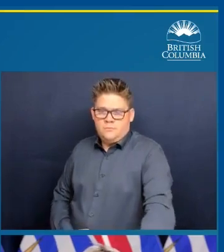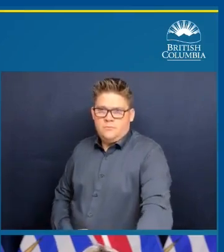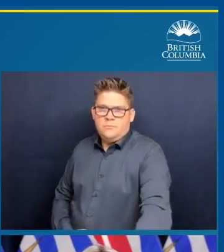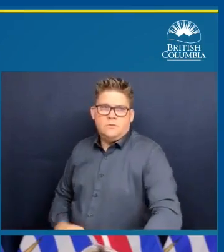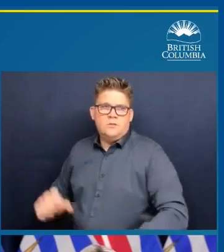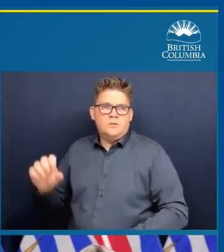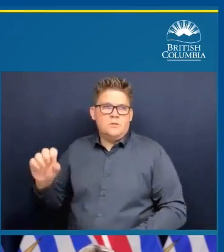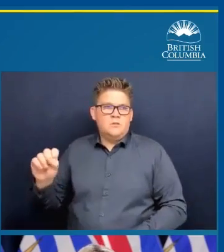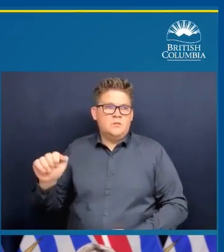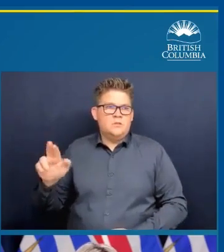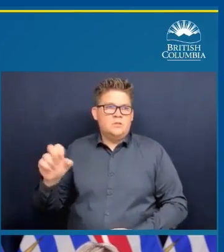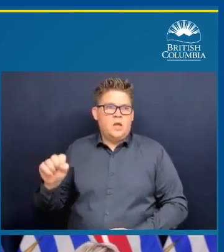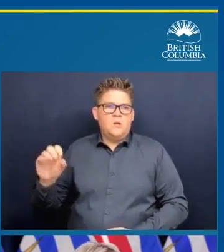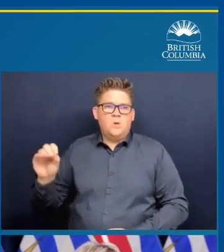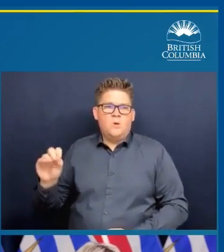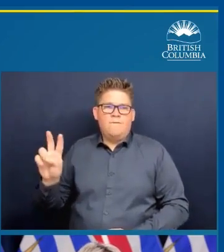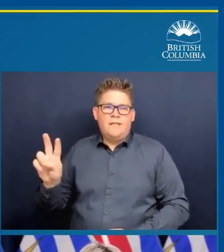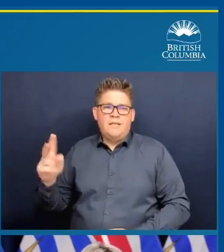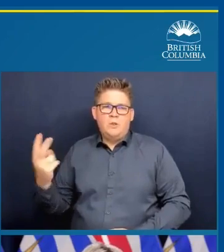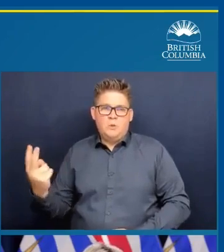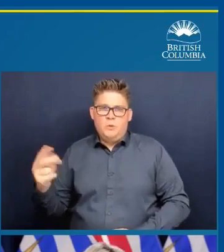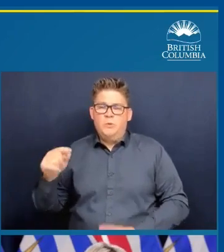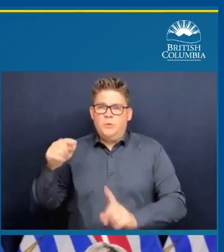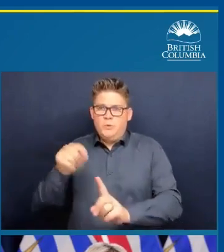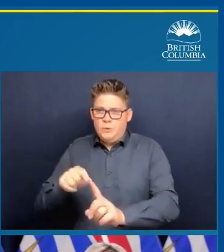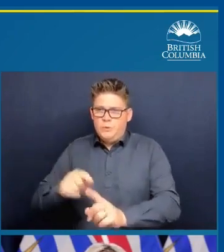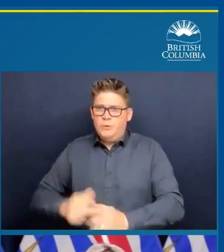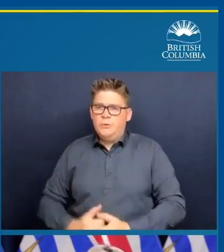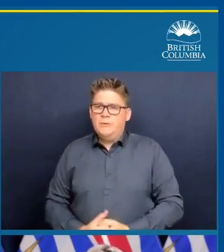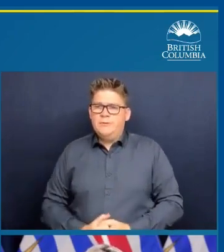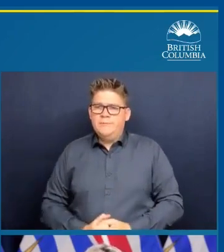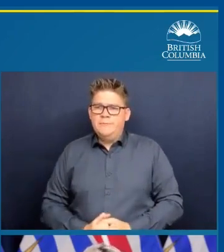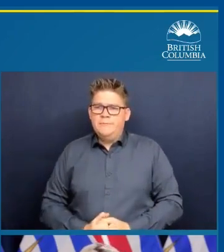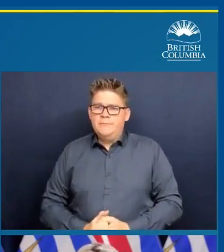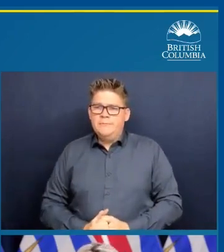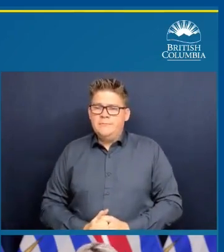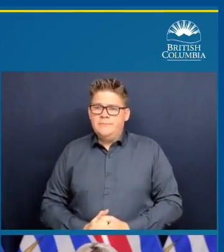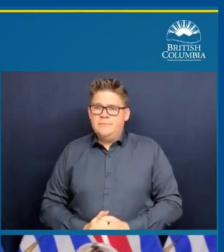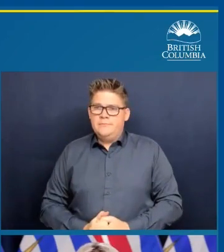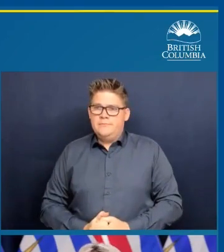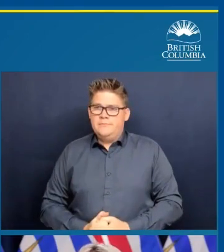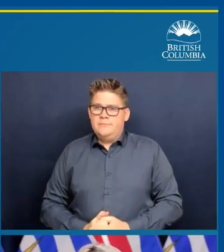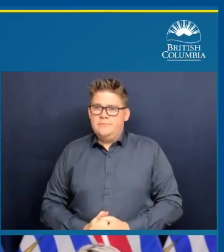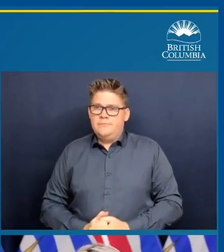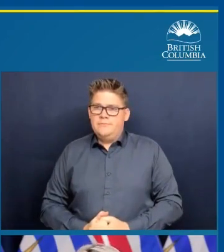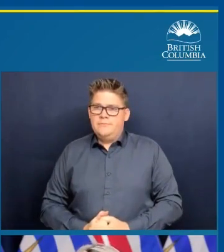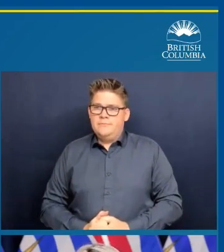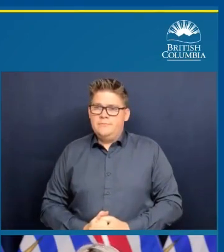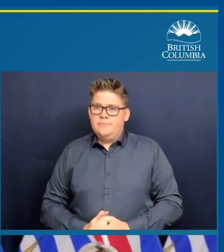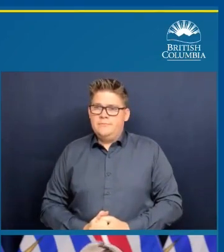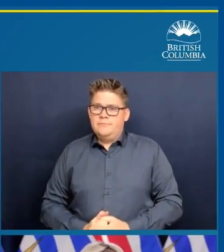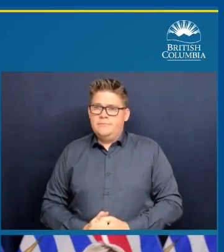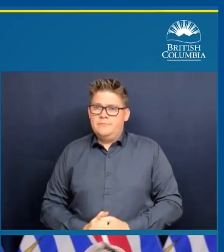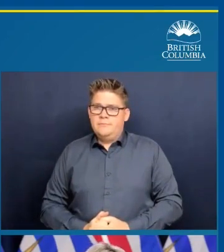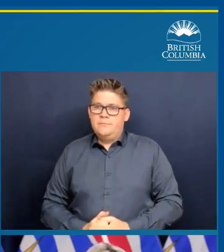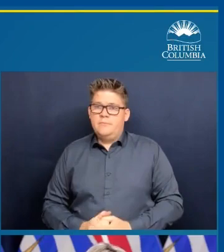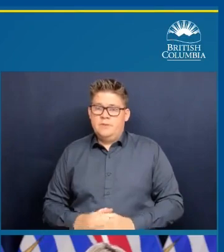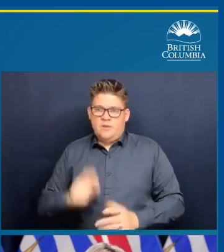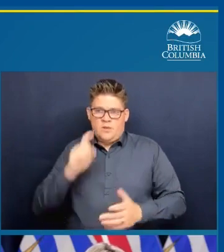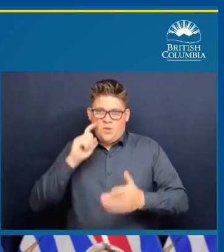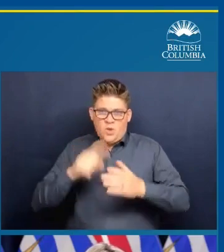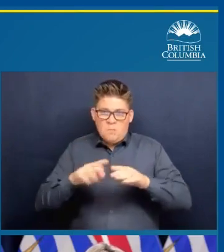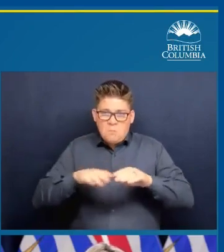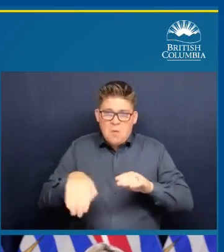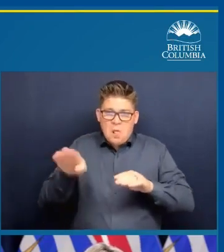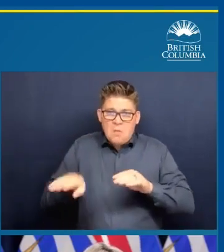the percent positivity sort of bouncing around in small numbers. So it's not the main driver of what's causing people to need hospital